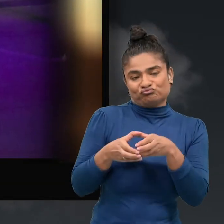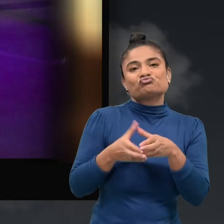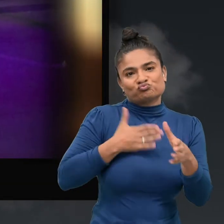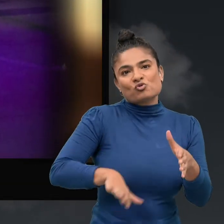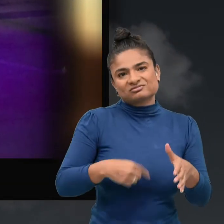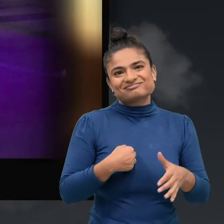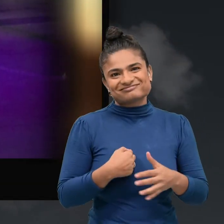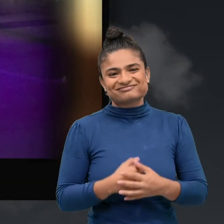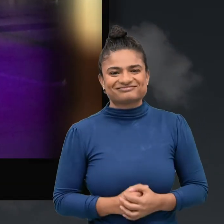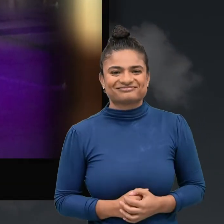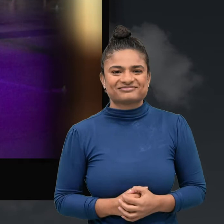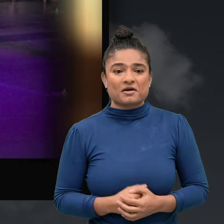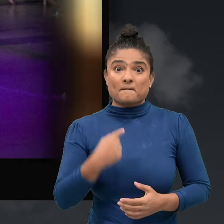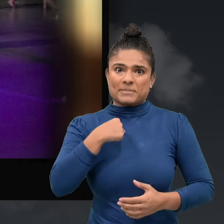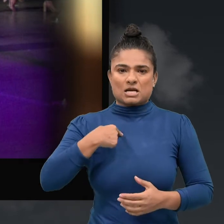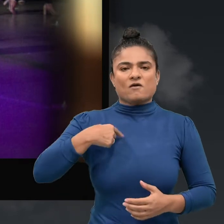brother.